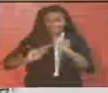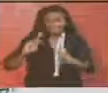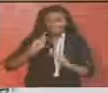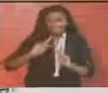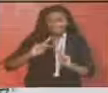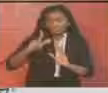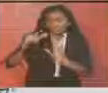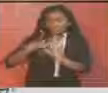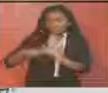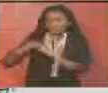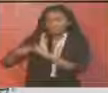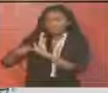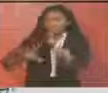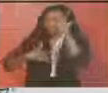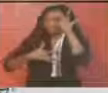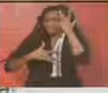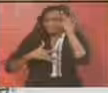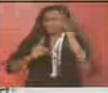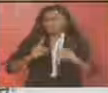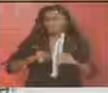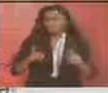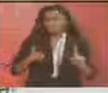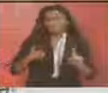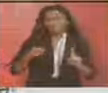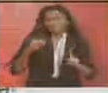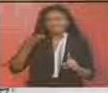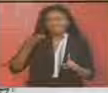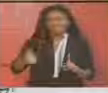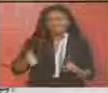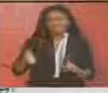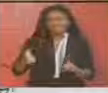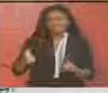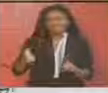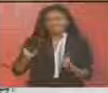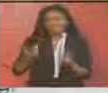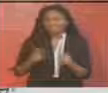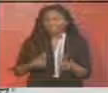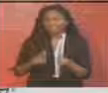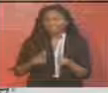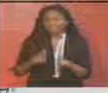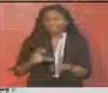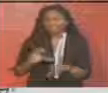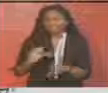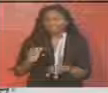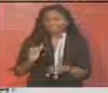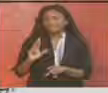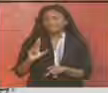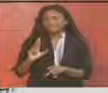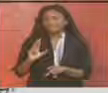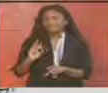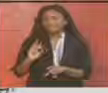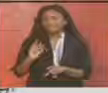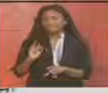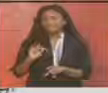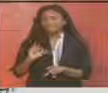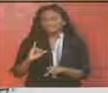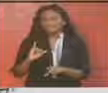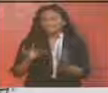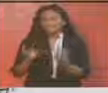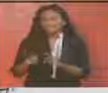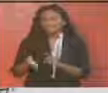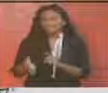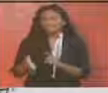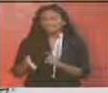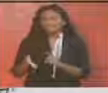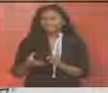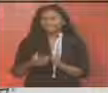think this small upsurge in cases shows that although the numbers are low,